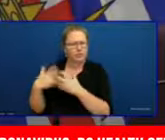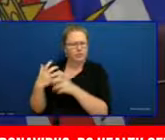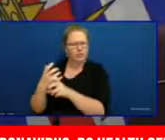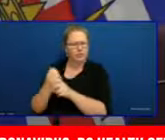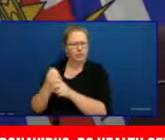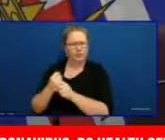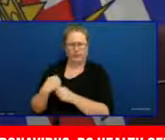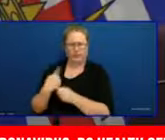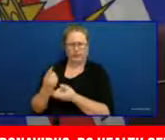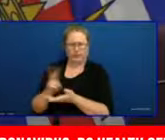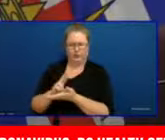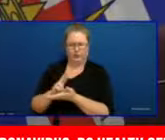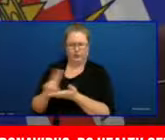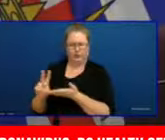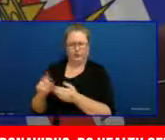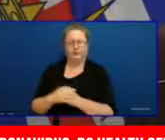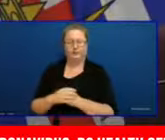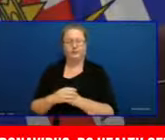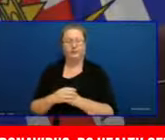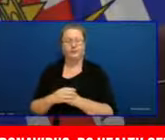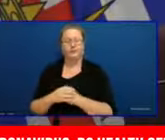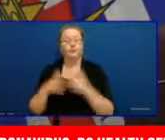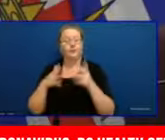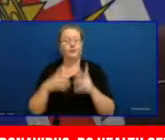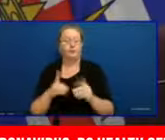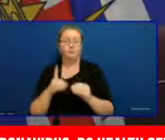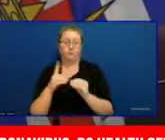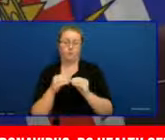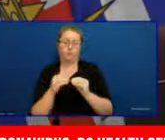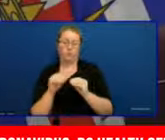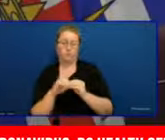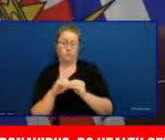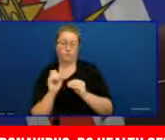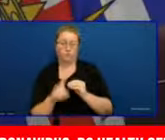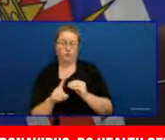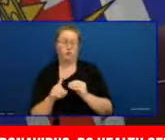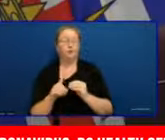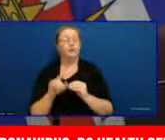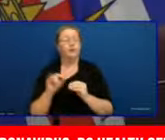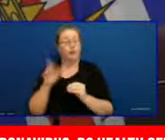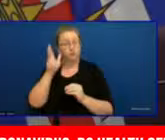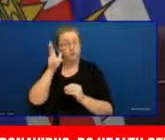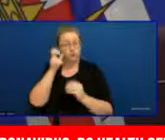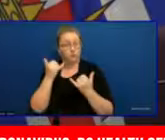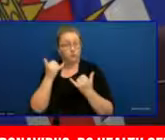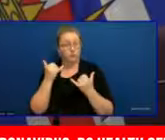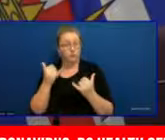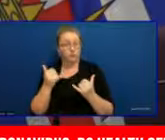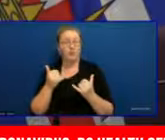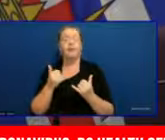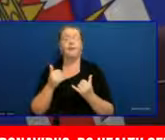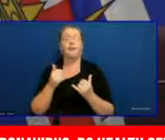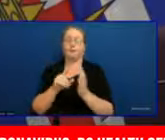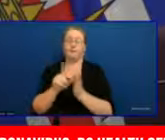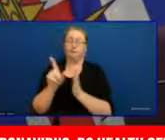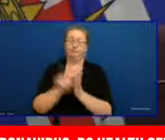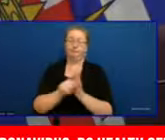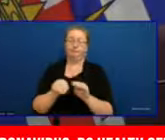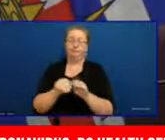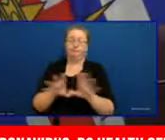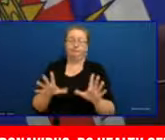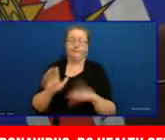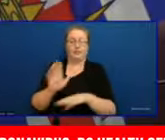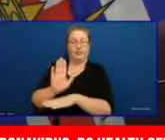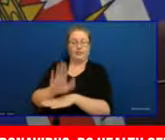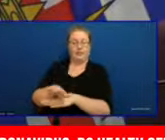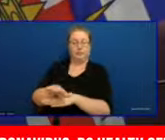machines that we received in the last 2 weeks. We have time for one more question. For everyone listening today, Dr. Henry and Minister Dix will release a statement